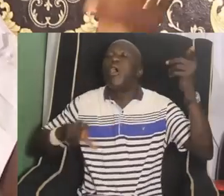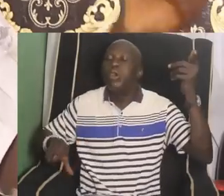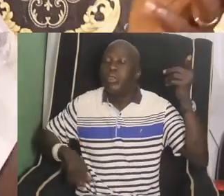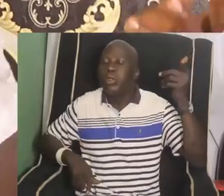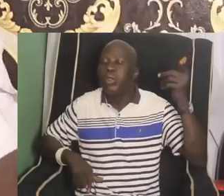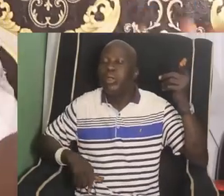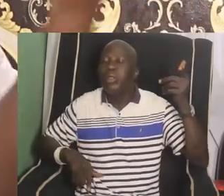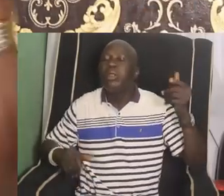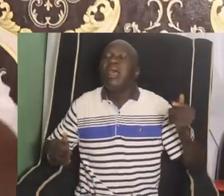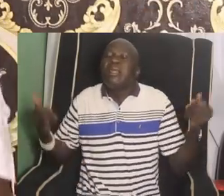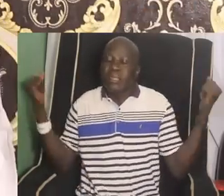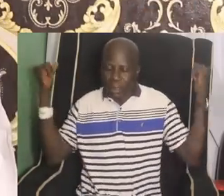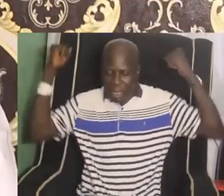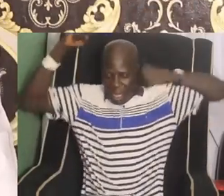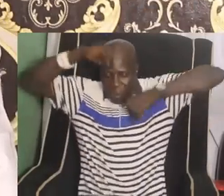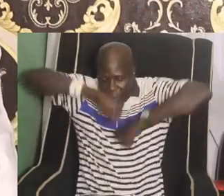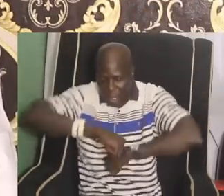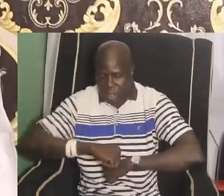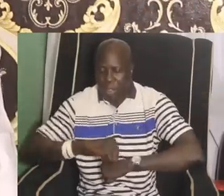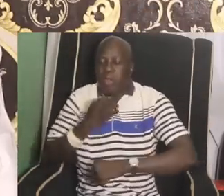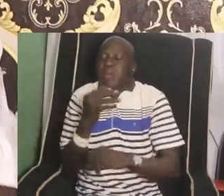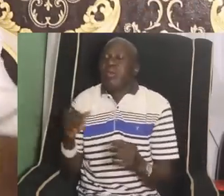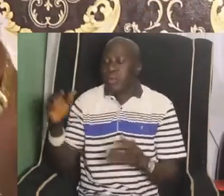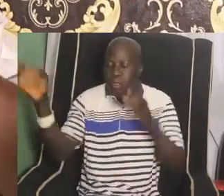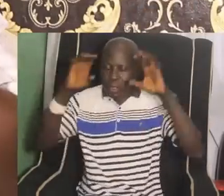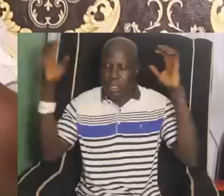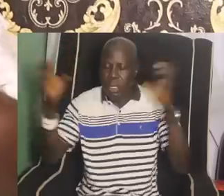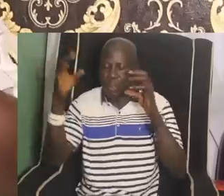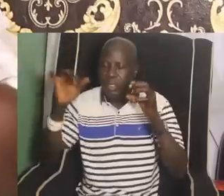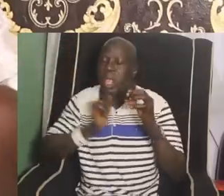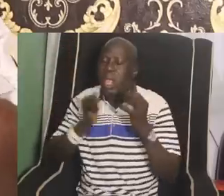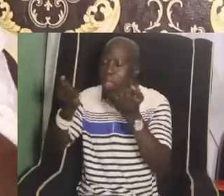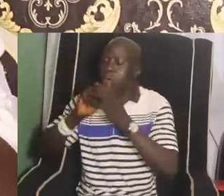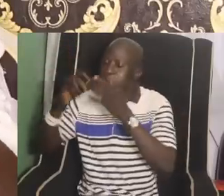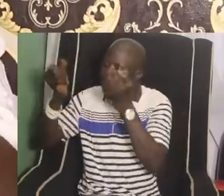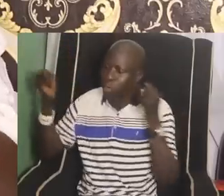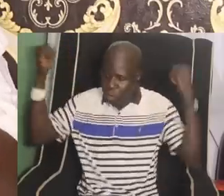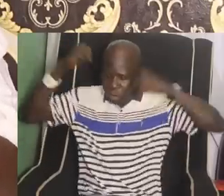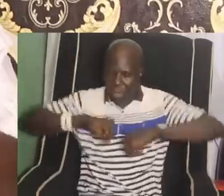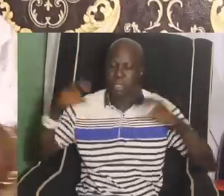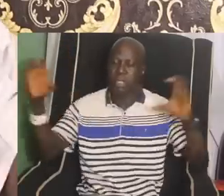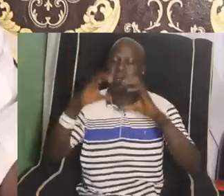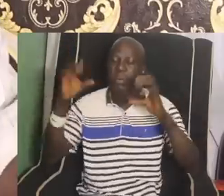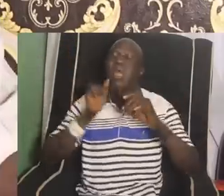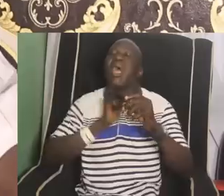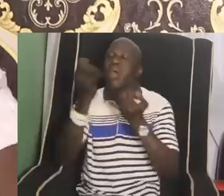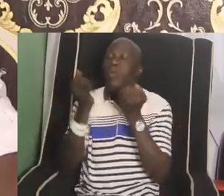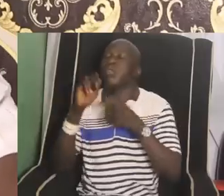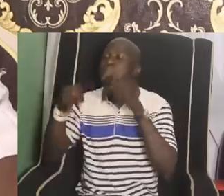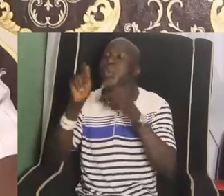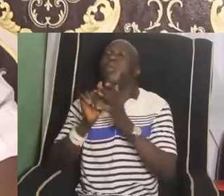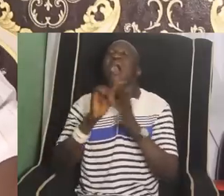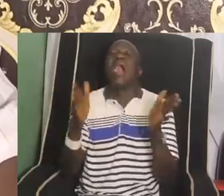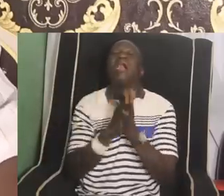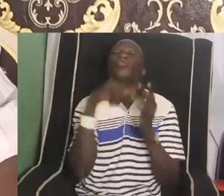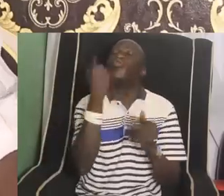lord ja fa eye labo emi na cover me with garments of celebration I want to celebrate have a great feast there are